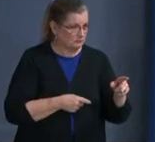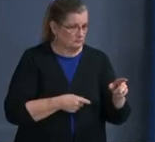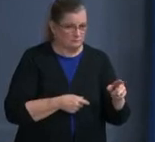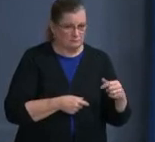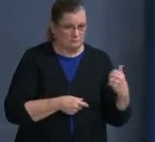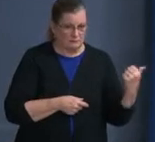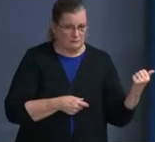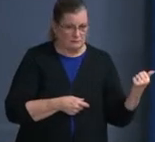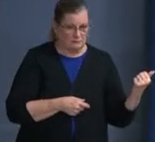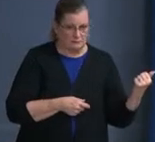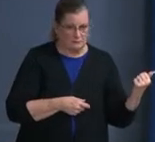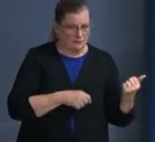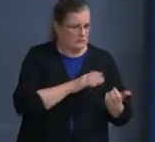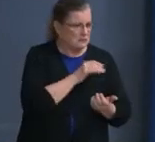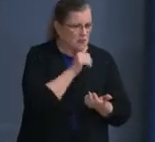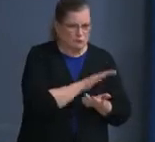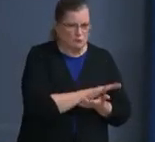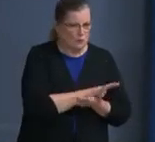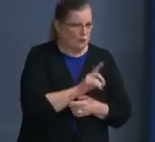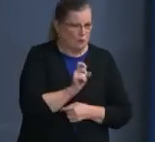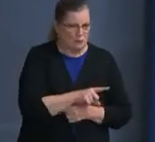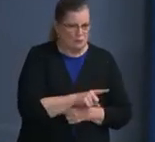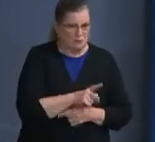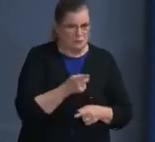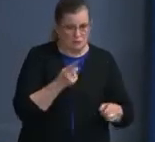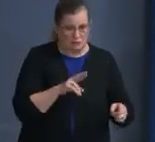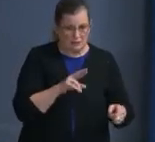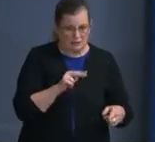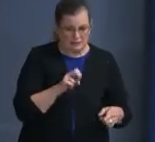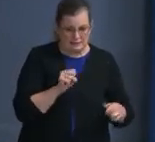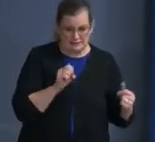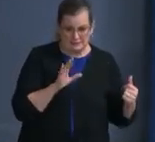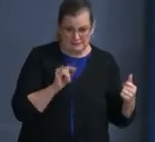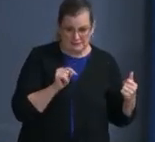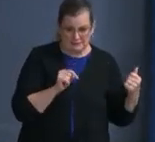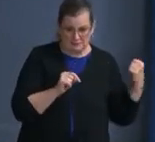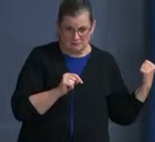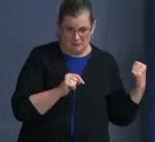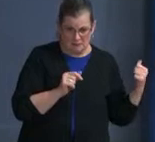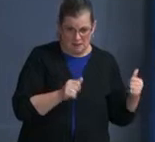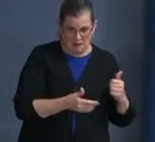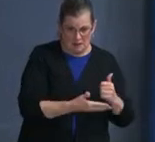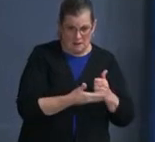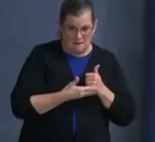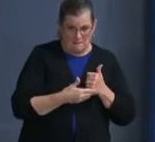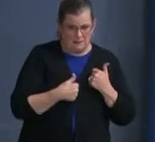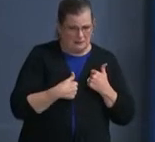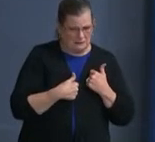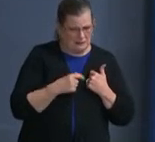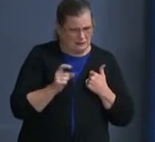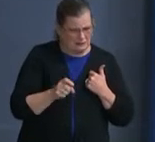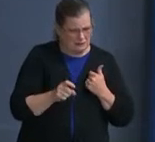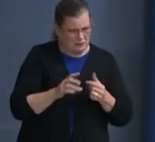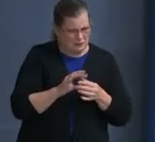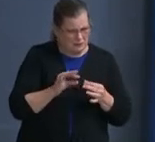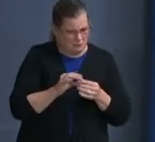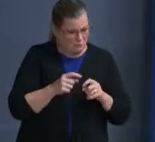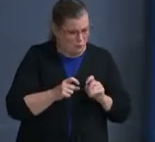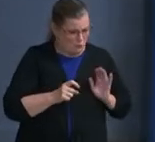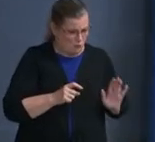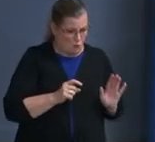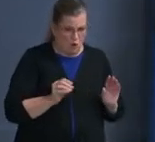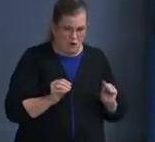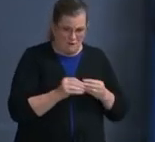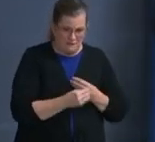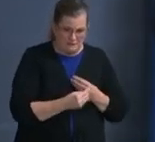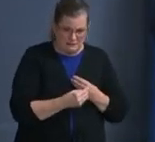Non-school question. Dr. Nesbitt, I'm wondering if you could help. We got a statement from your office